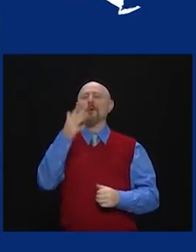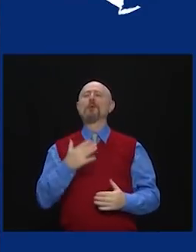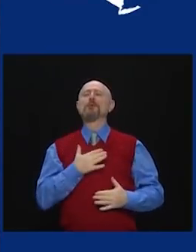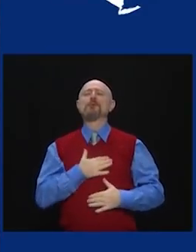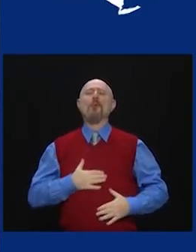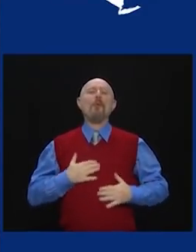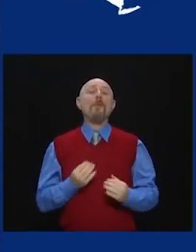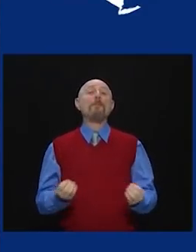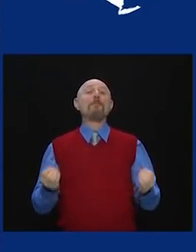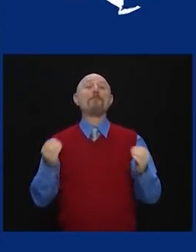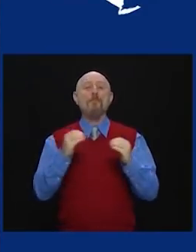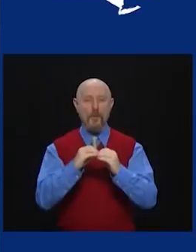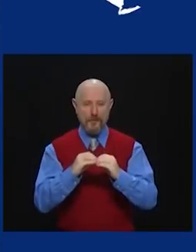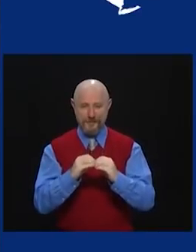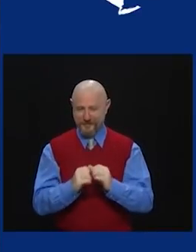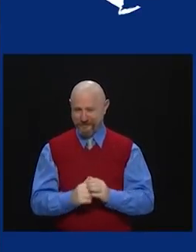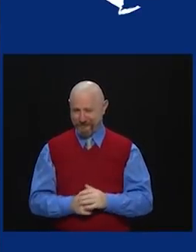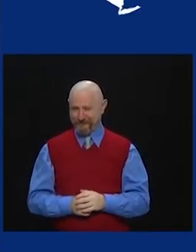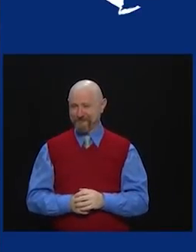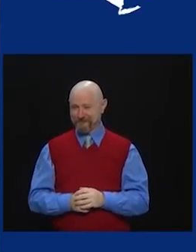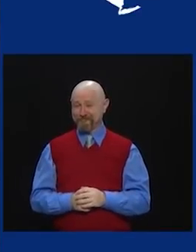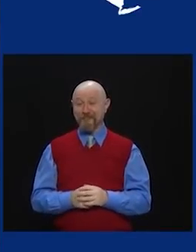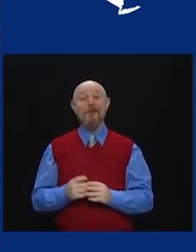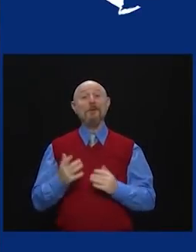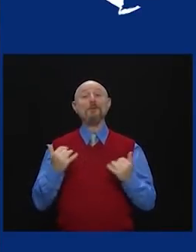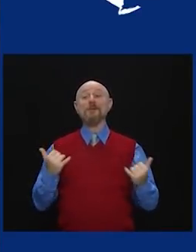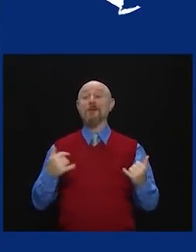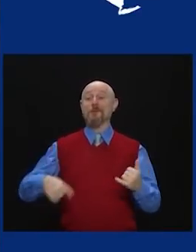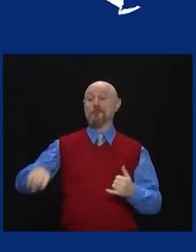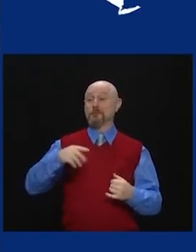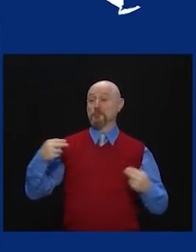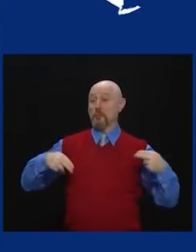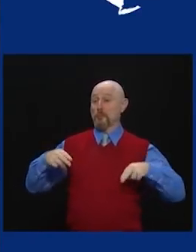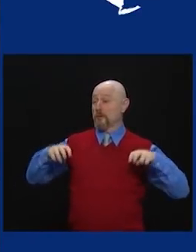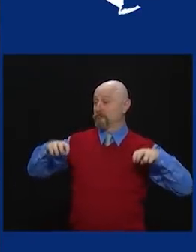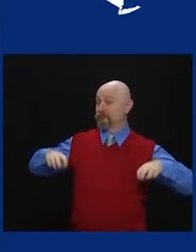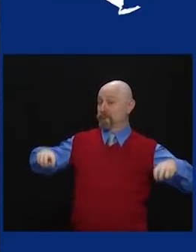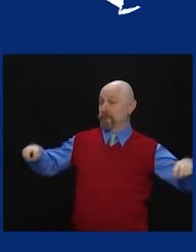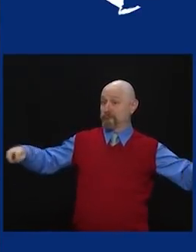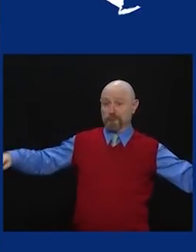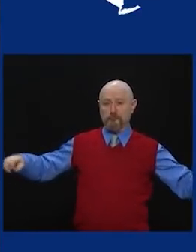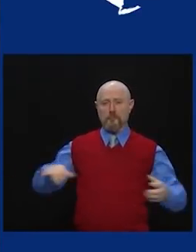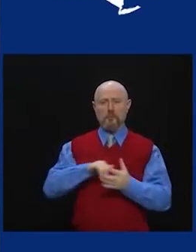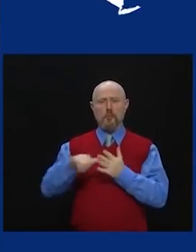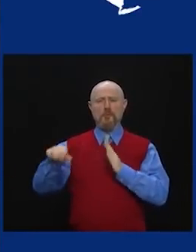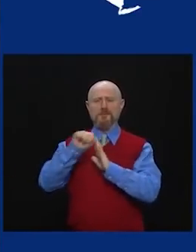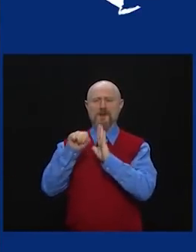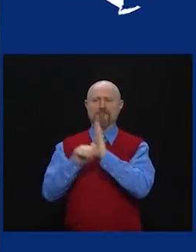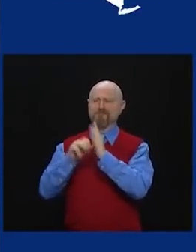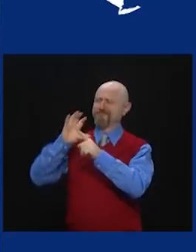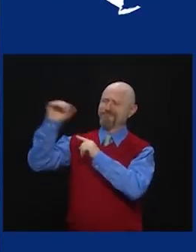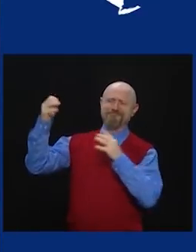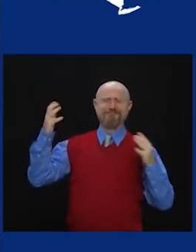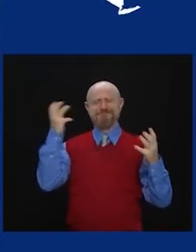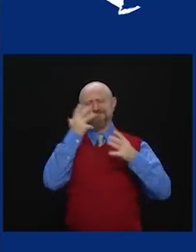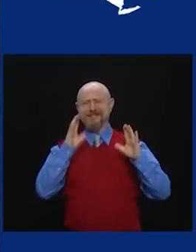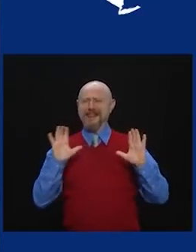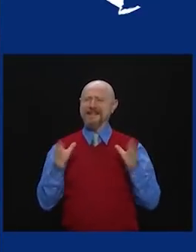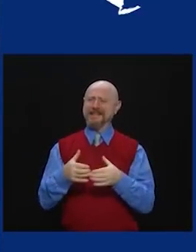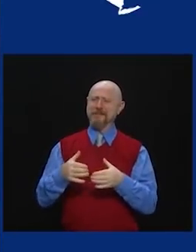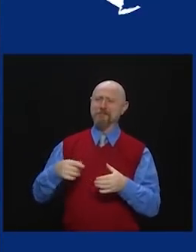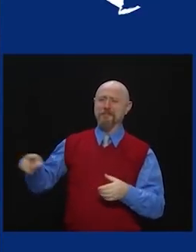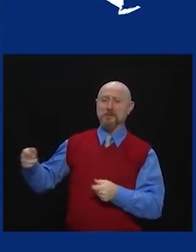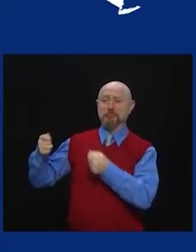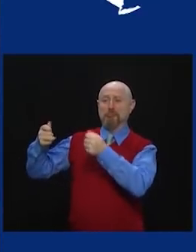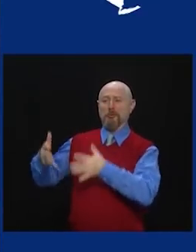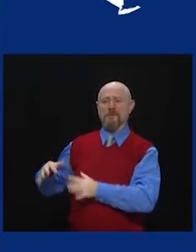State's incredible dream team who are focused on this nonstop, and that is Catherine Garcia, our Director of State Operations, Dr. Mary